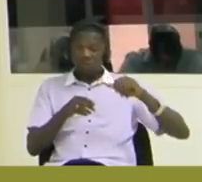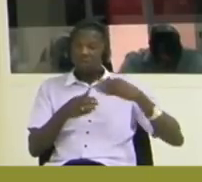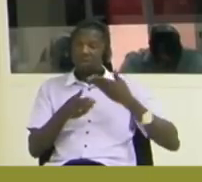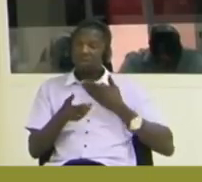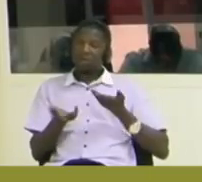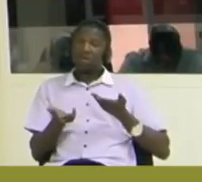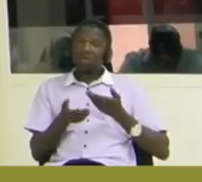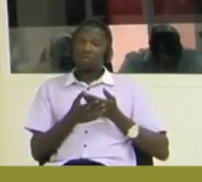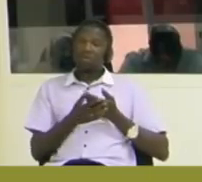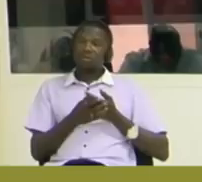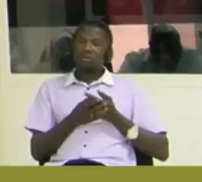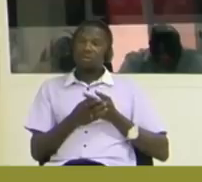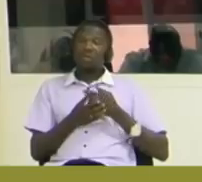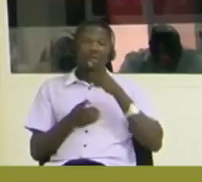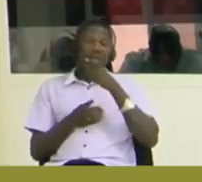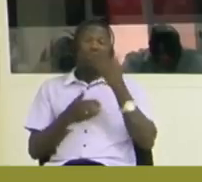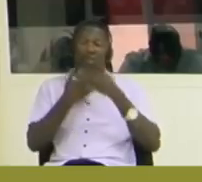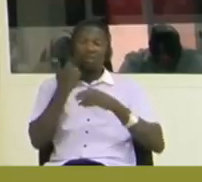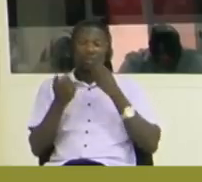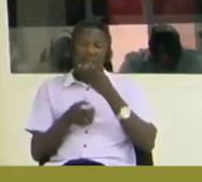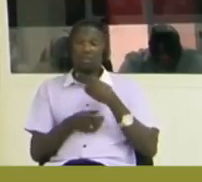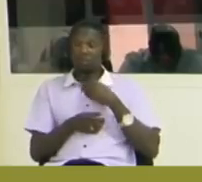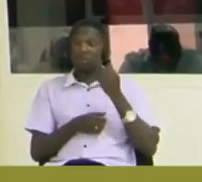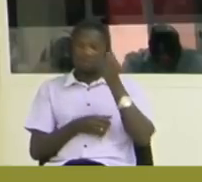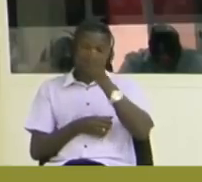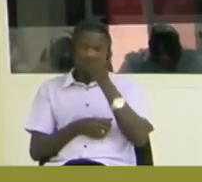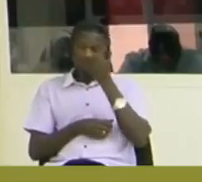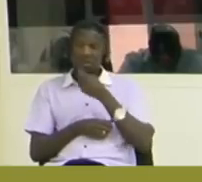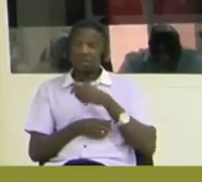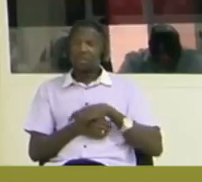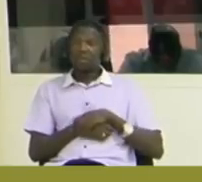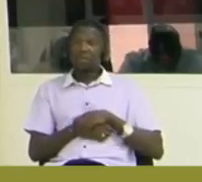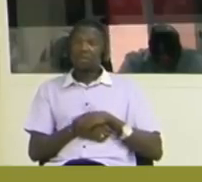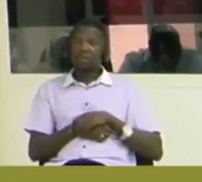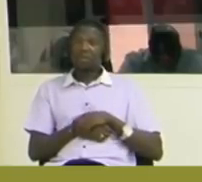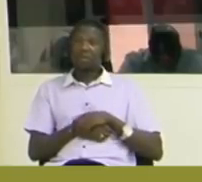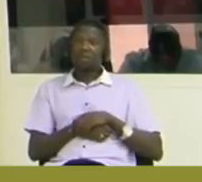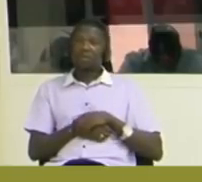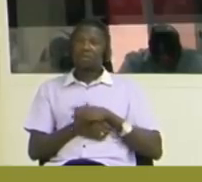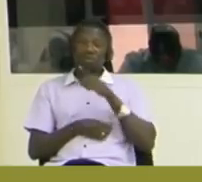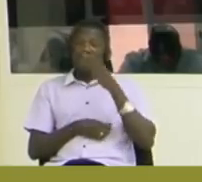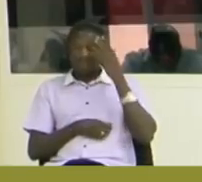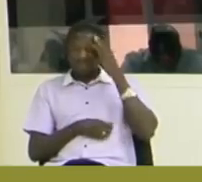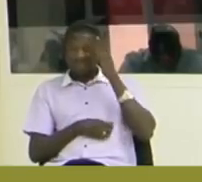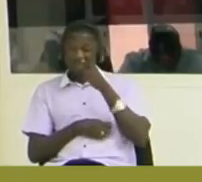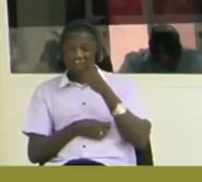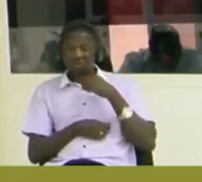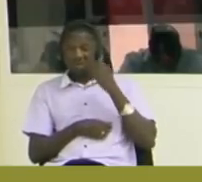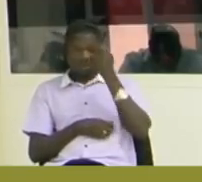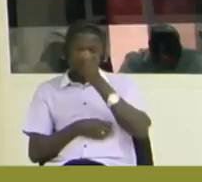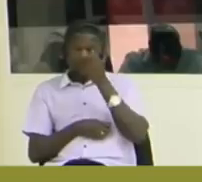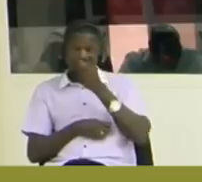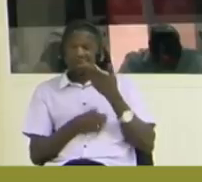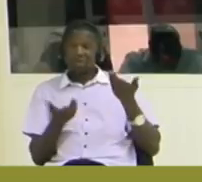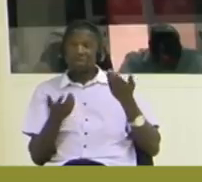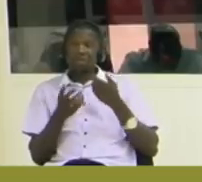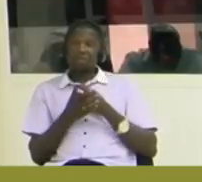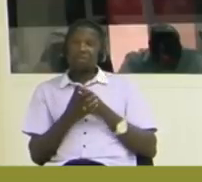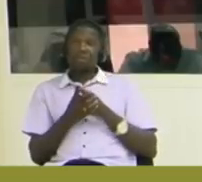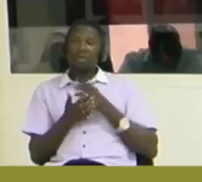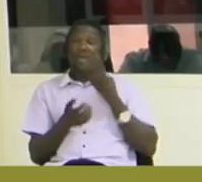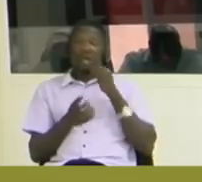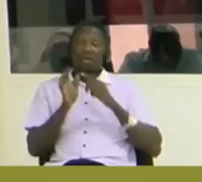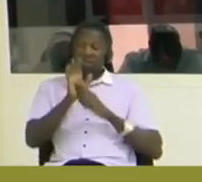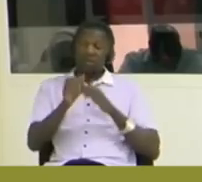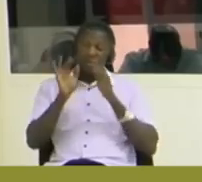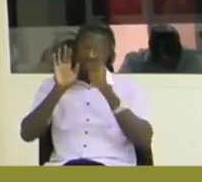said it was dark. But it's at night, was it not? But you are assuming. that well, it was dark. At night, if I was dropped off